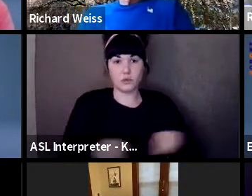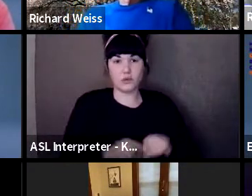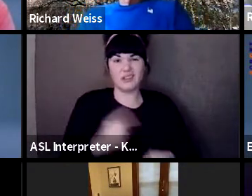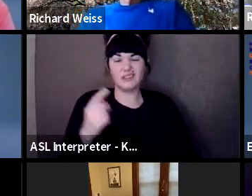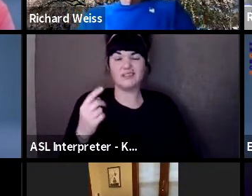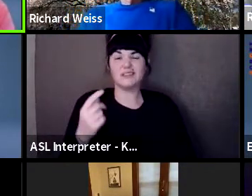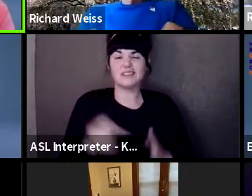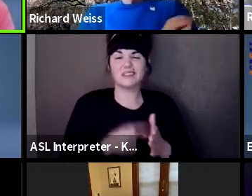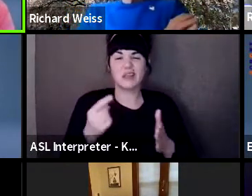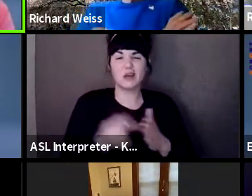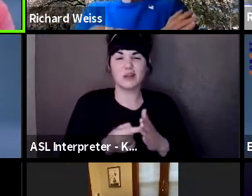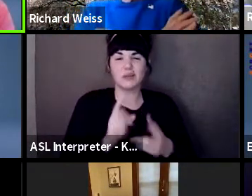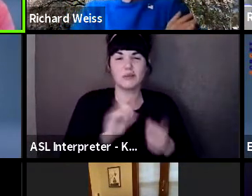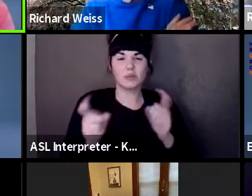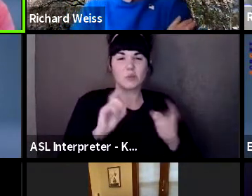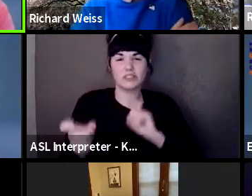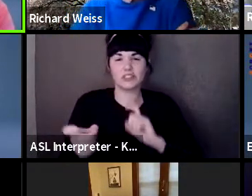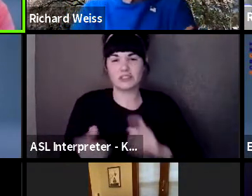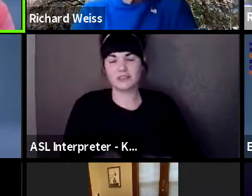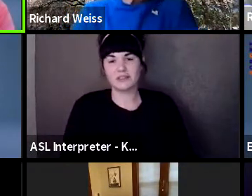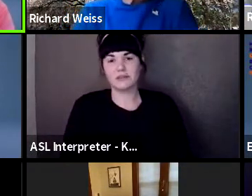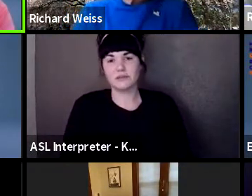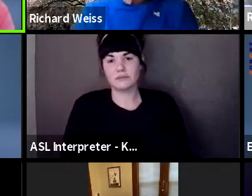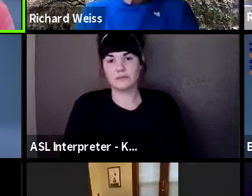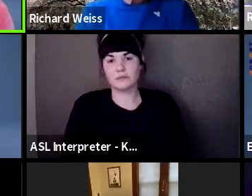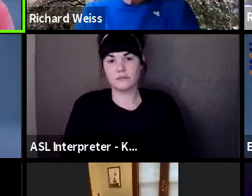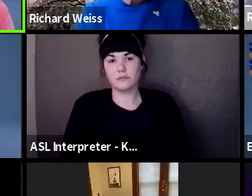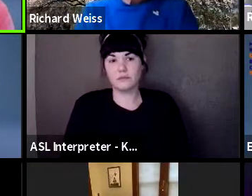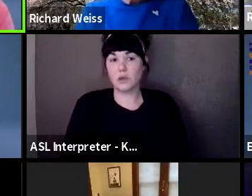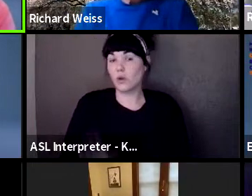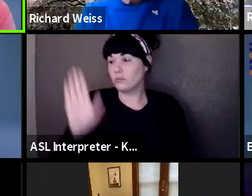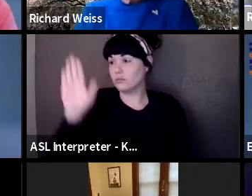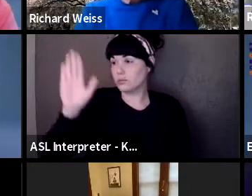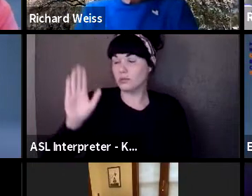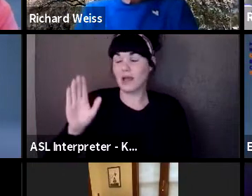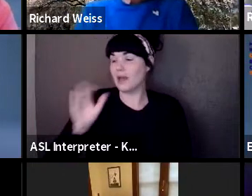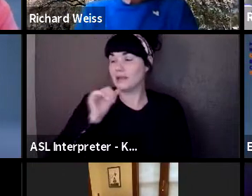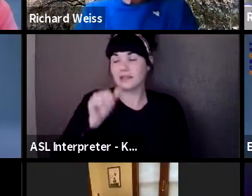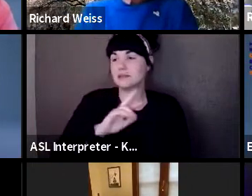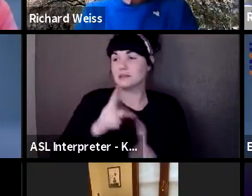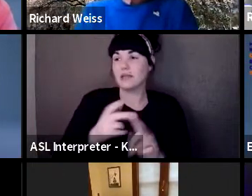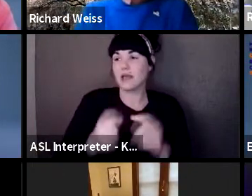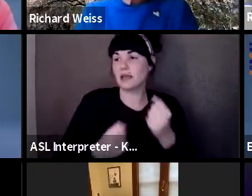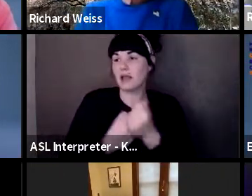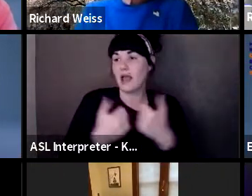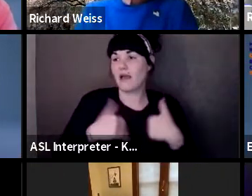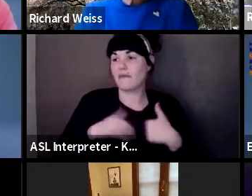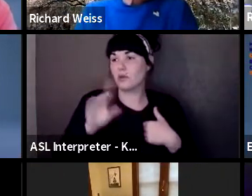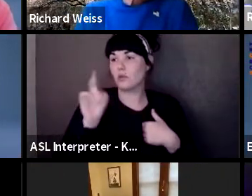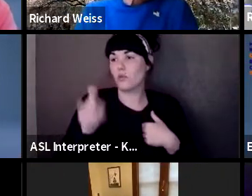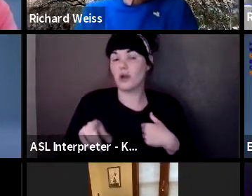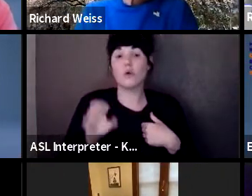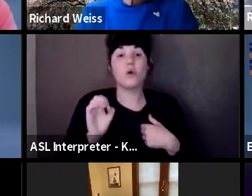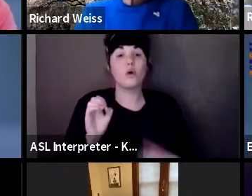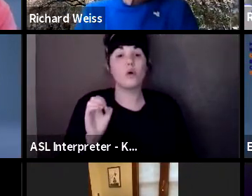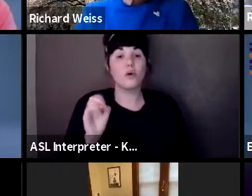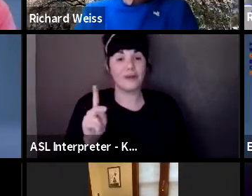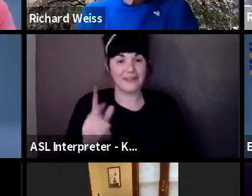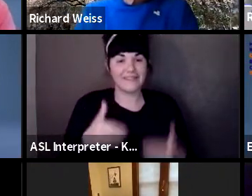Okay. I didn't second, I had a question. Oh, EMC. Okay. Go ahead,